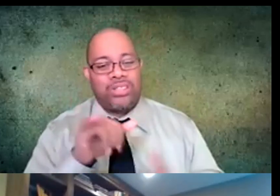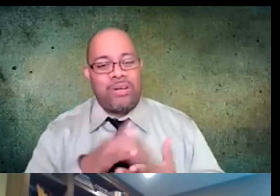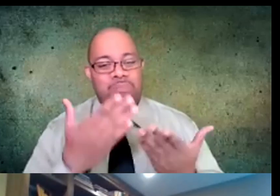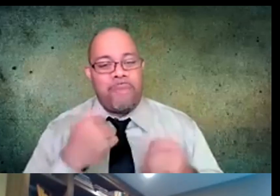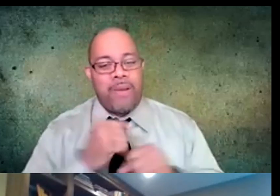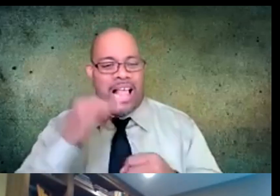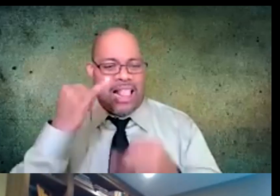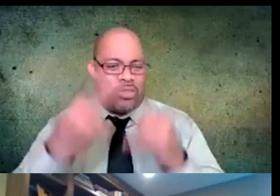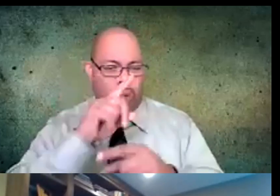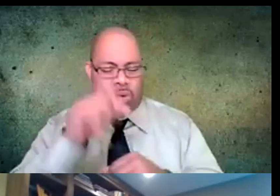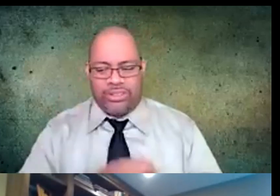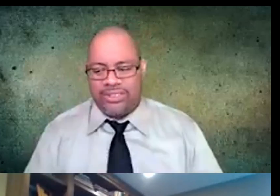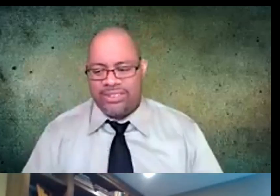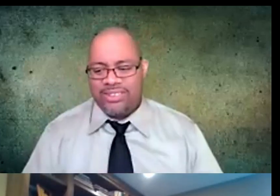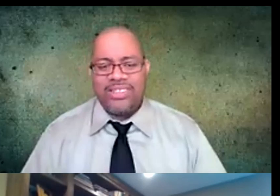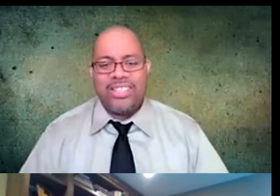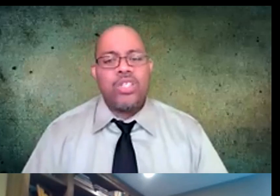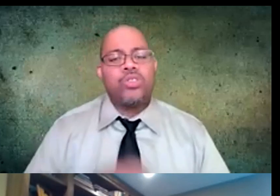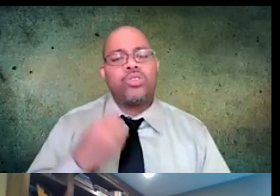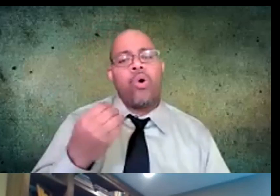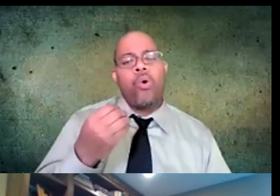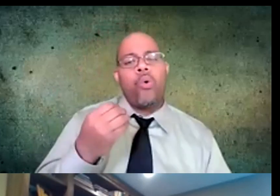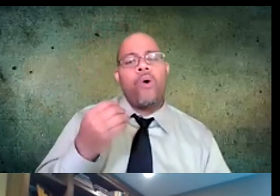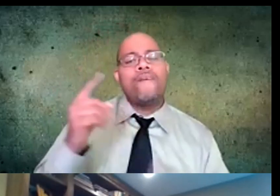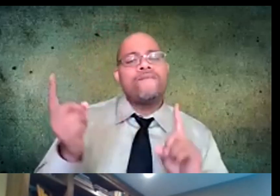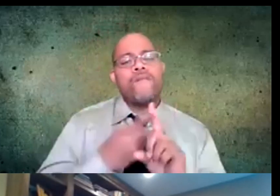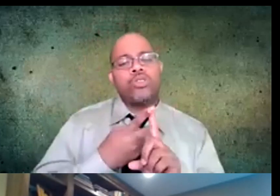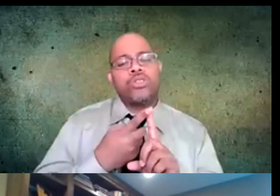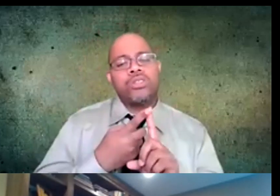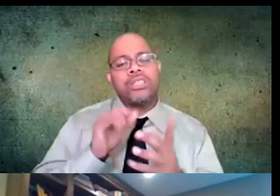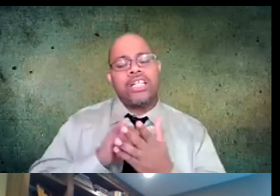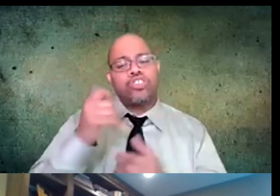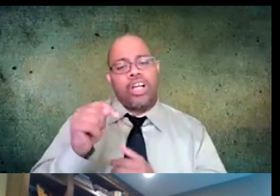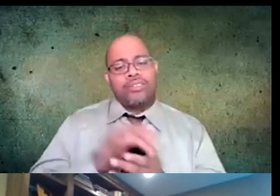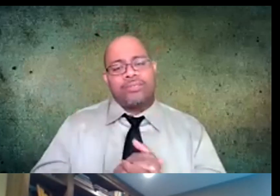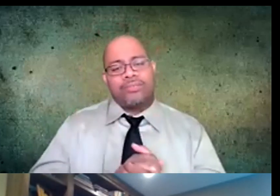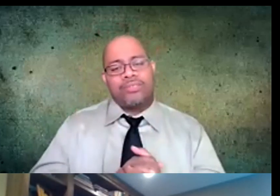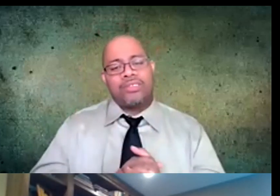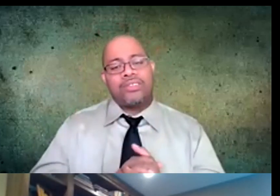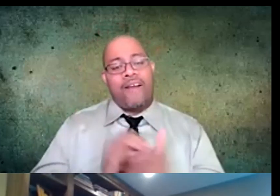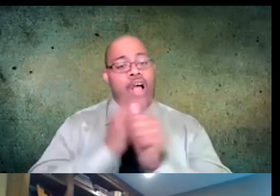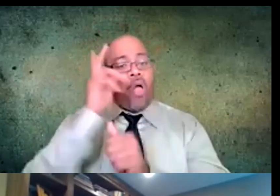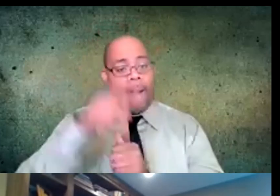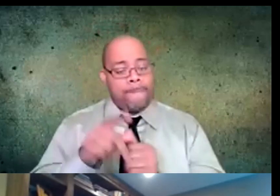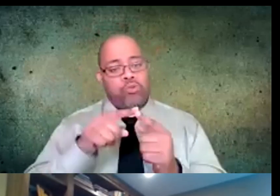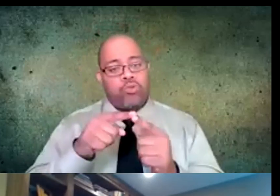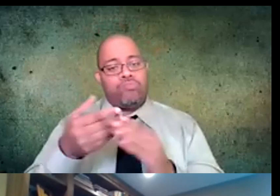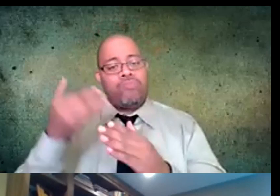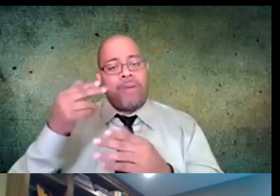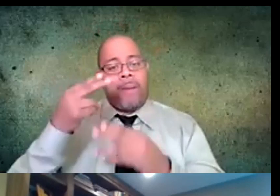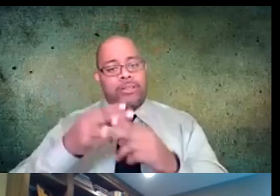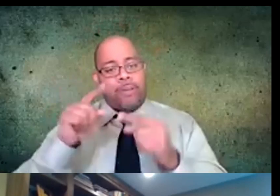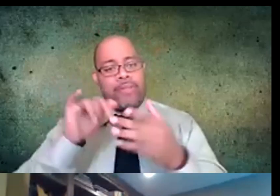the 2 final ones. So the first one here, which is in the chat, is as a follow-up to what was previously mentioned